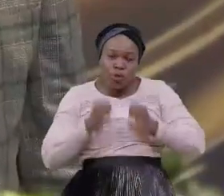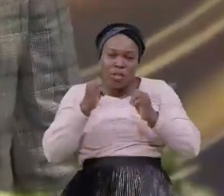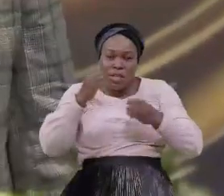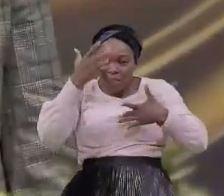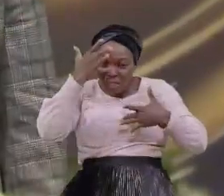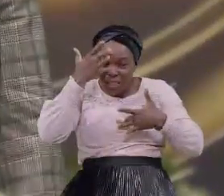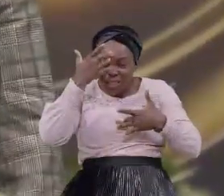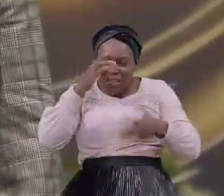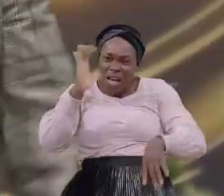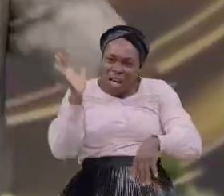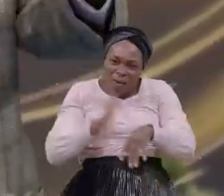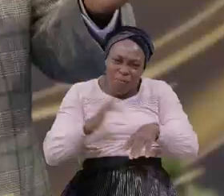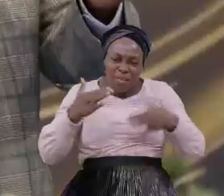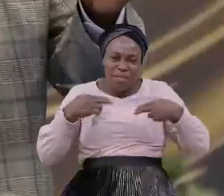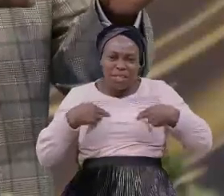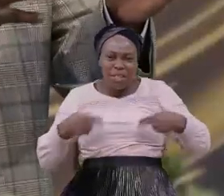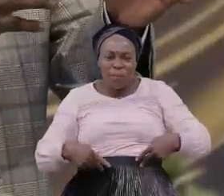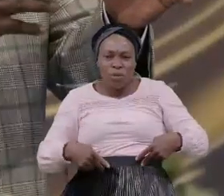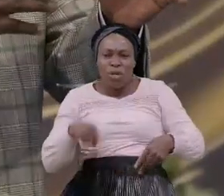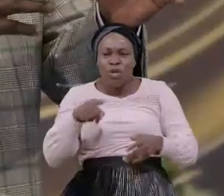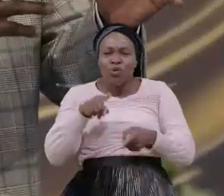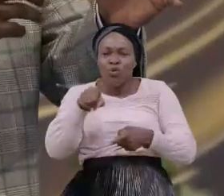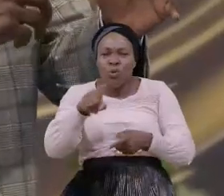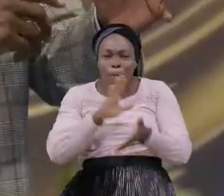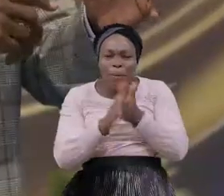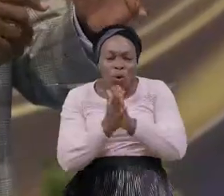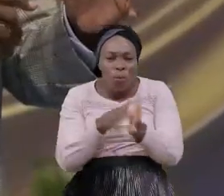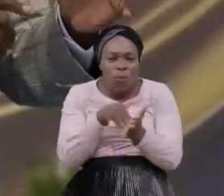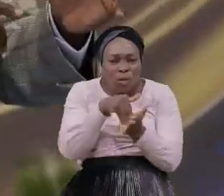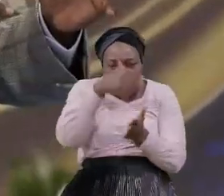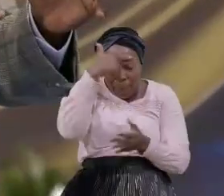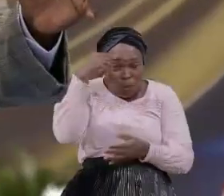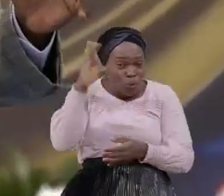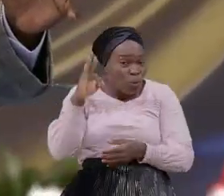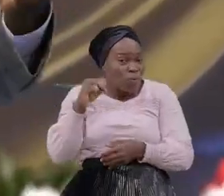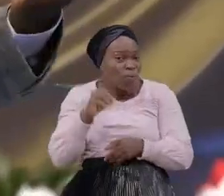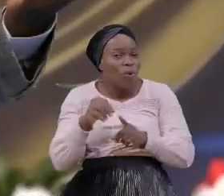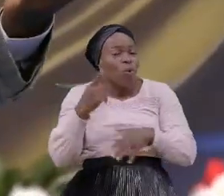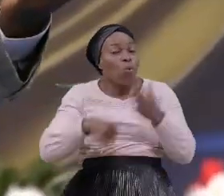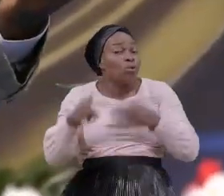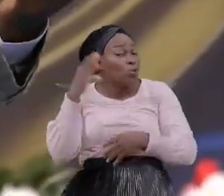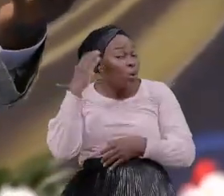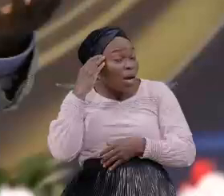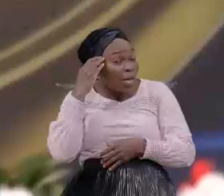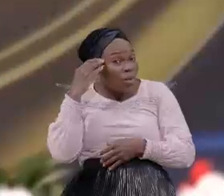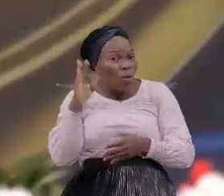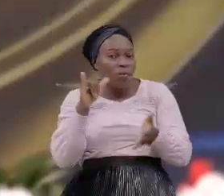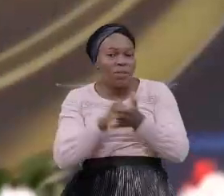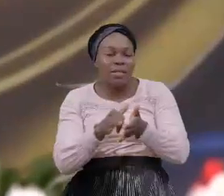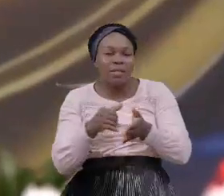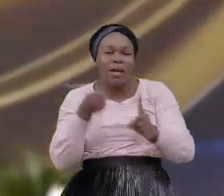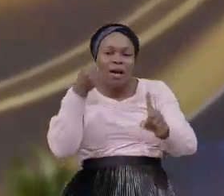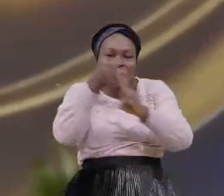cannot carry what you could carry before. But the joy of the Lord is your strength. The